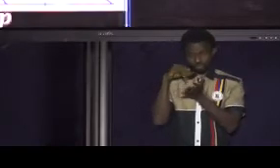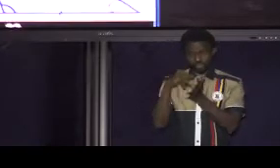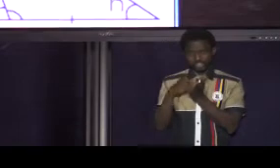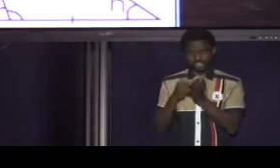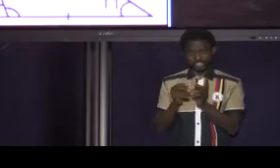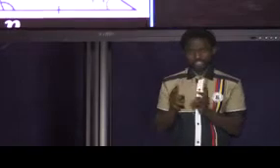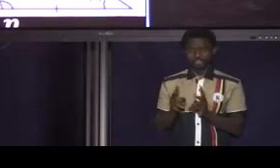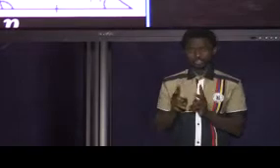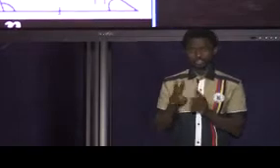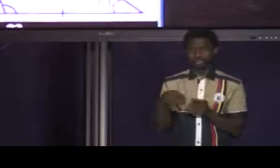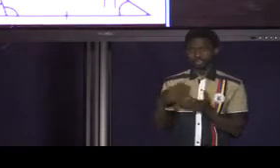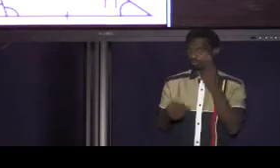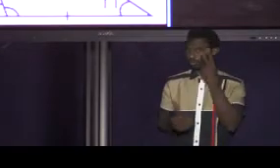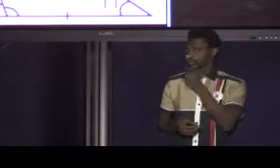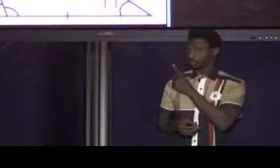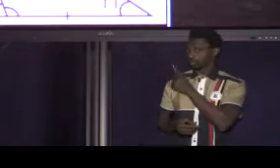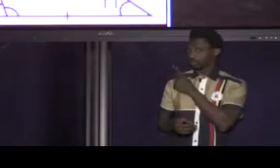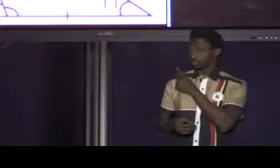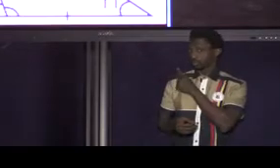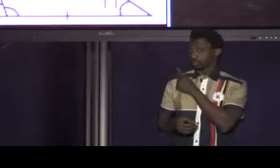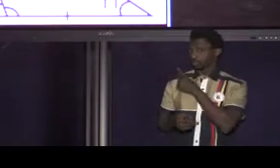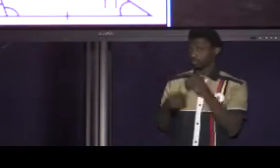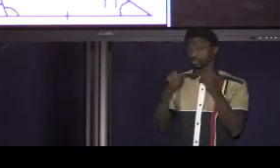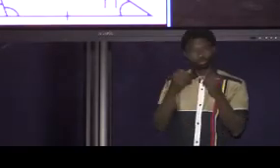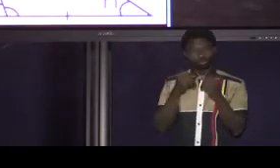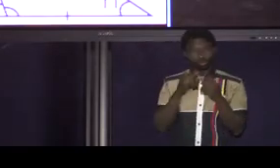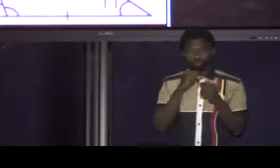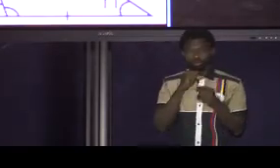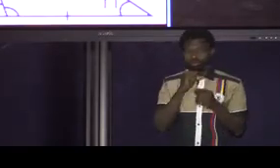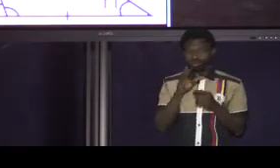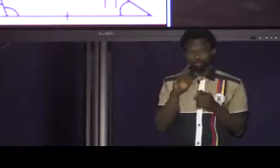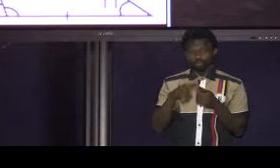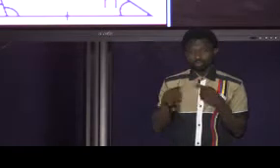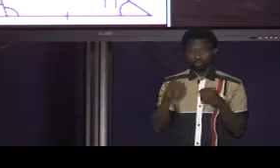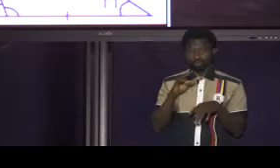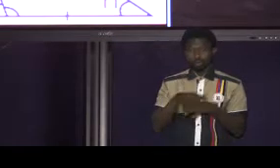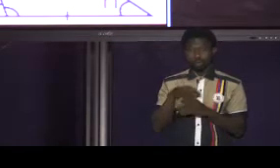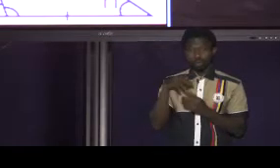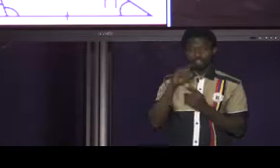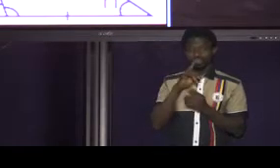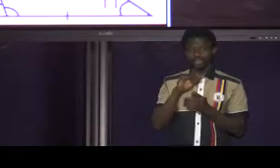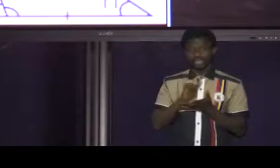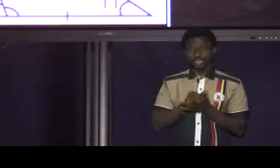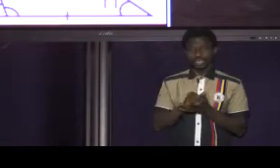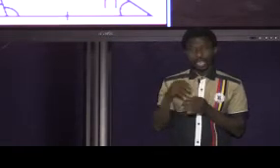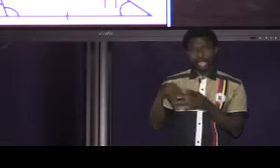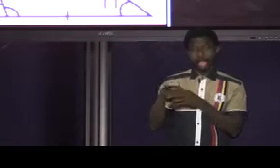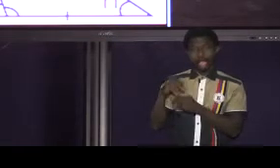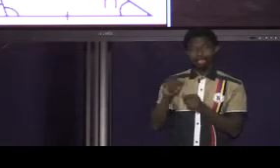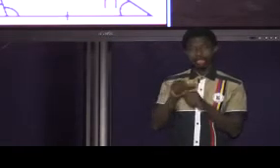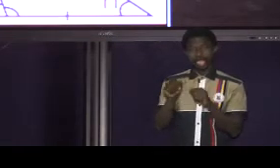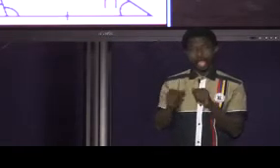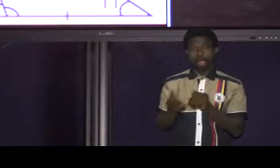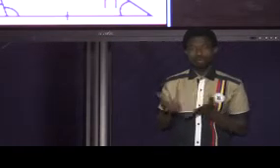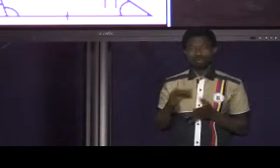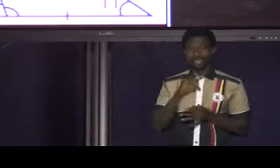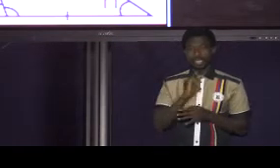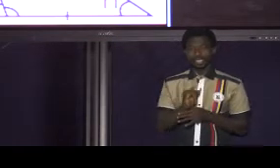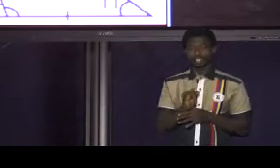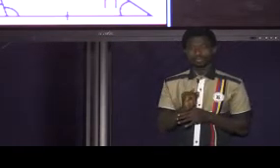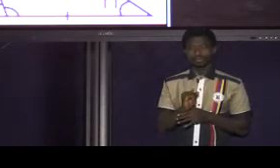critically, there is nothing to go on except the fact that the outside angle here